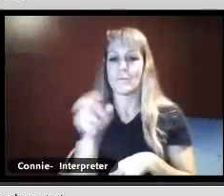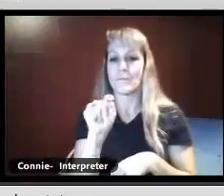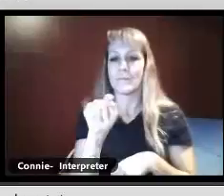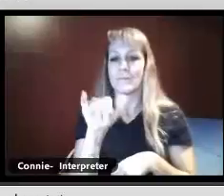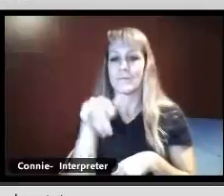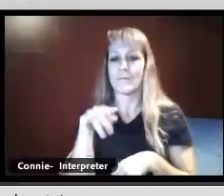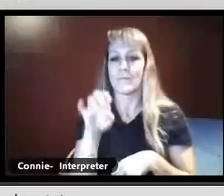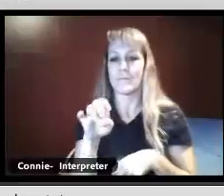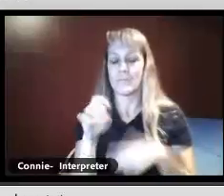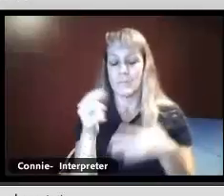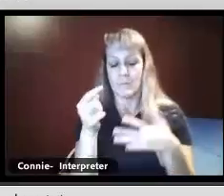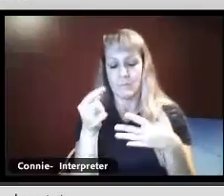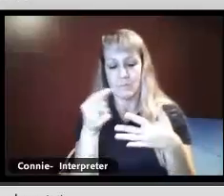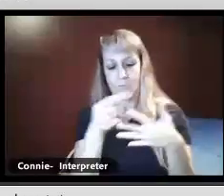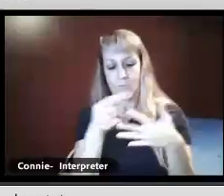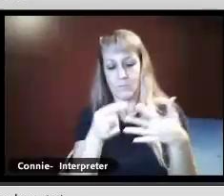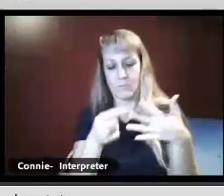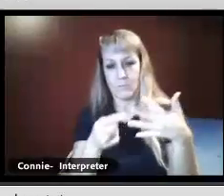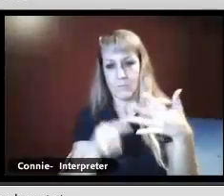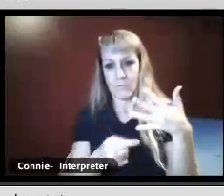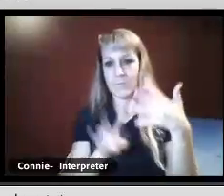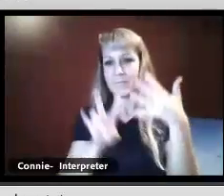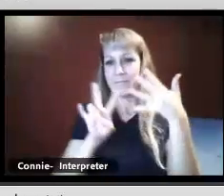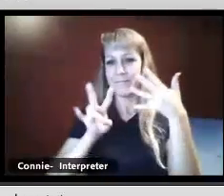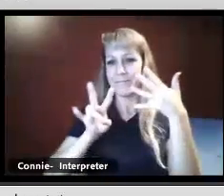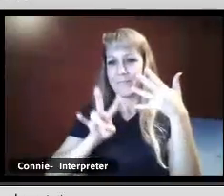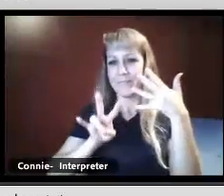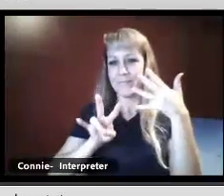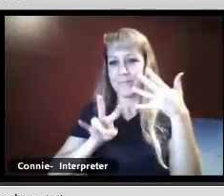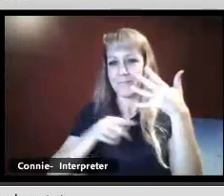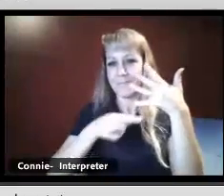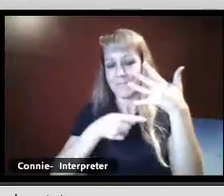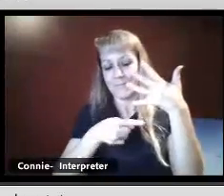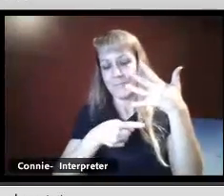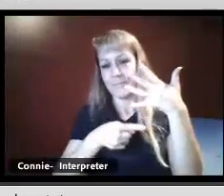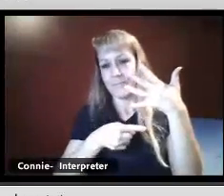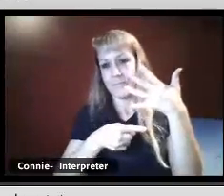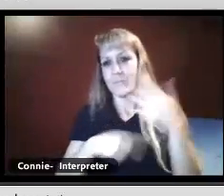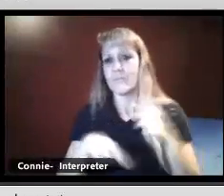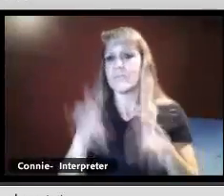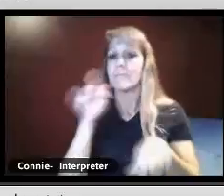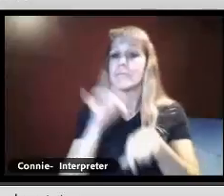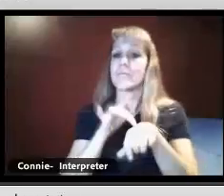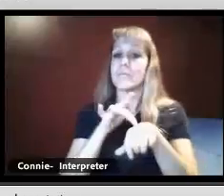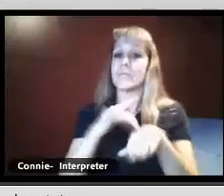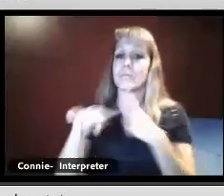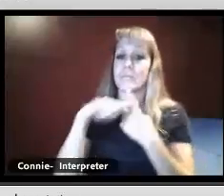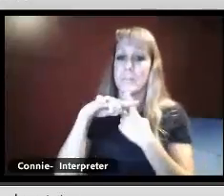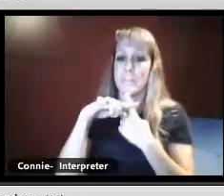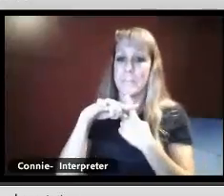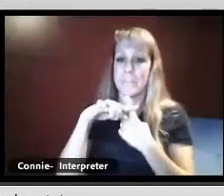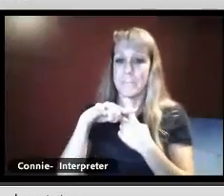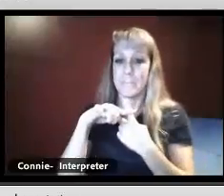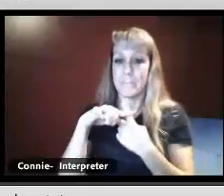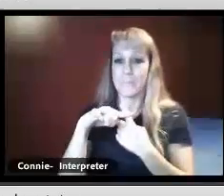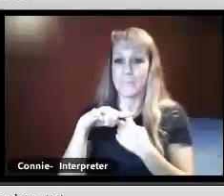3, 4, 5, 6. It's the seventh one down. Click on the plus sign,